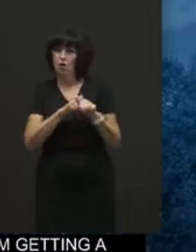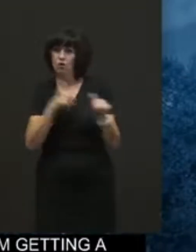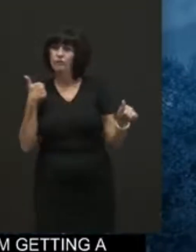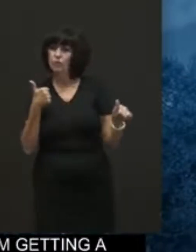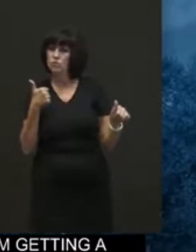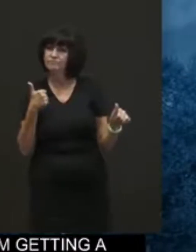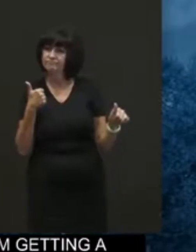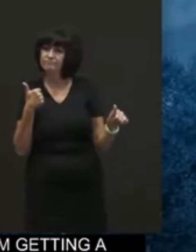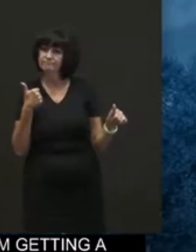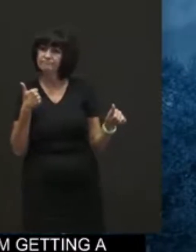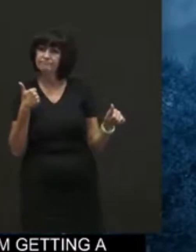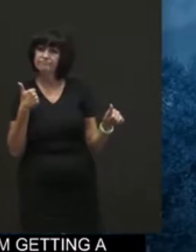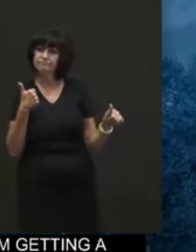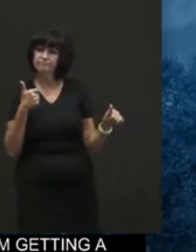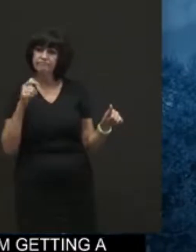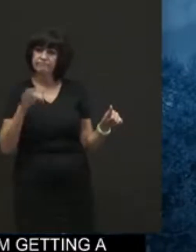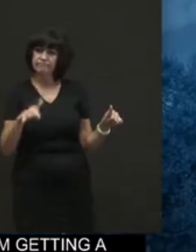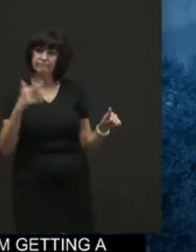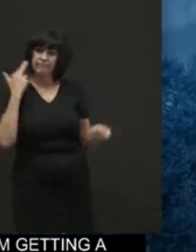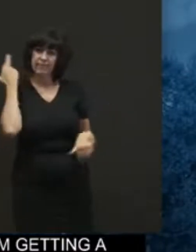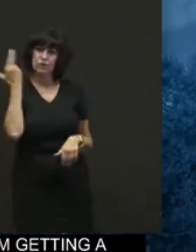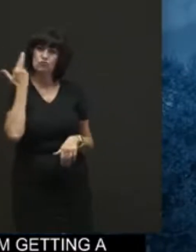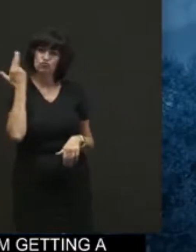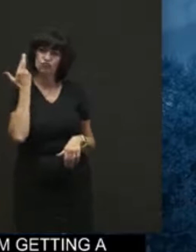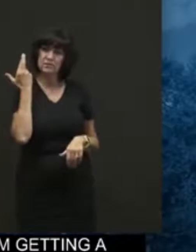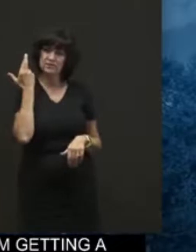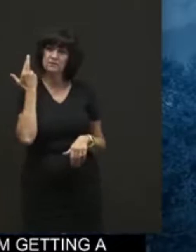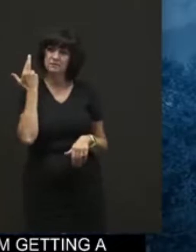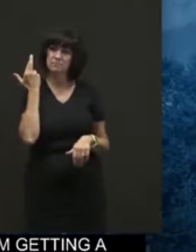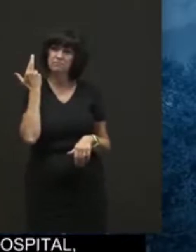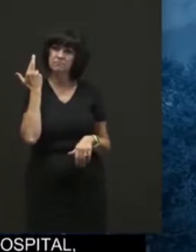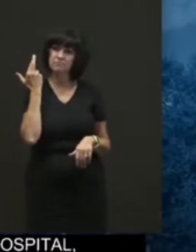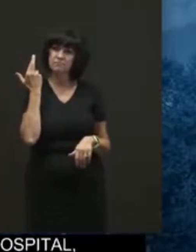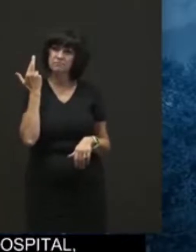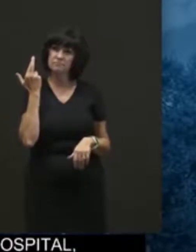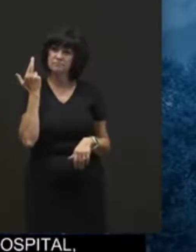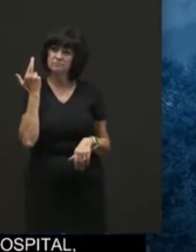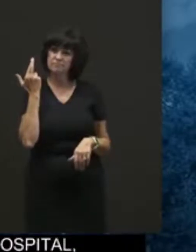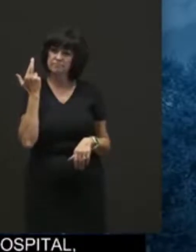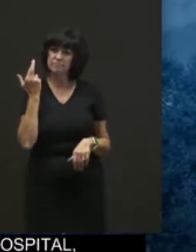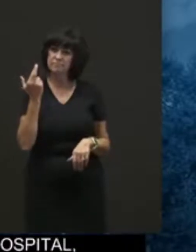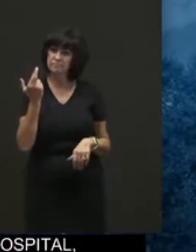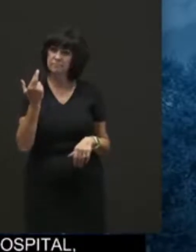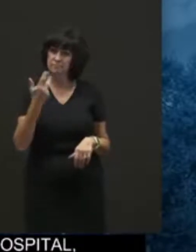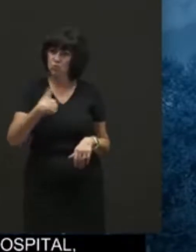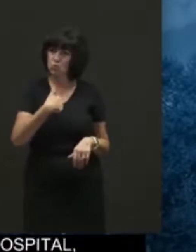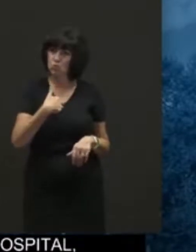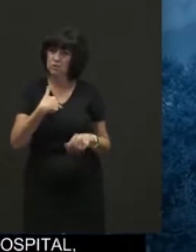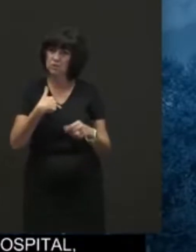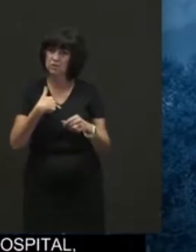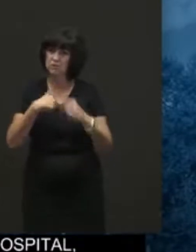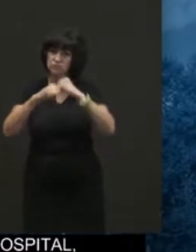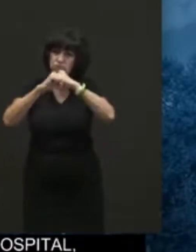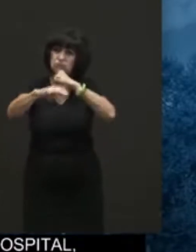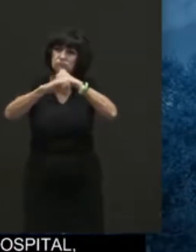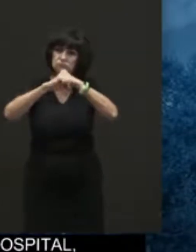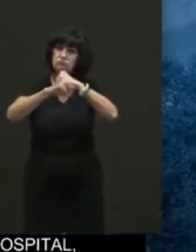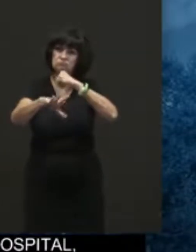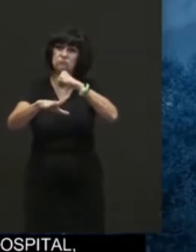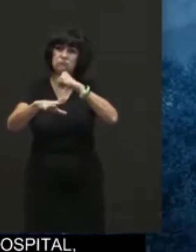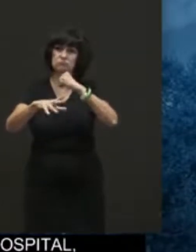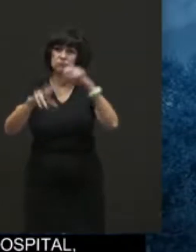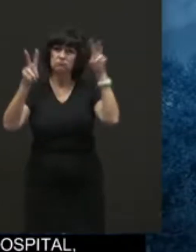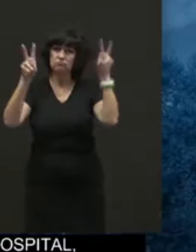we're leaning into our Fight the Flu program. Get your vaccine